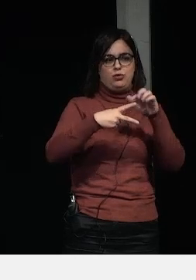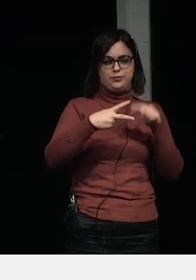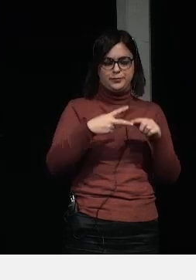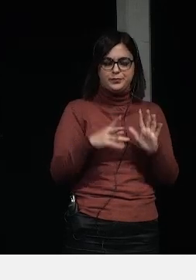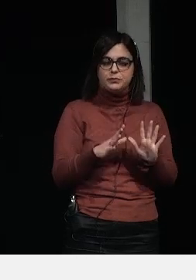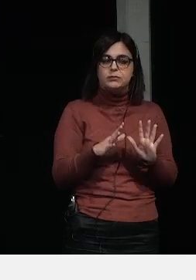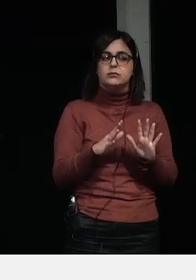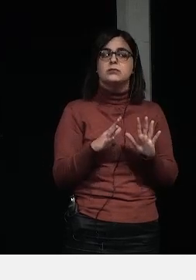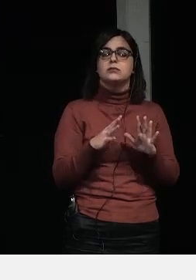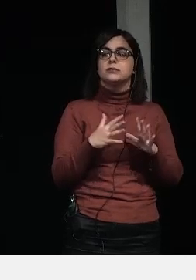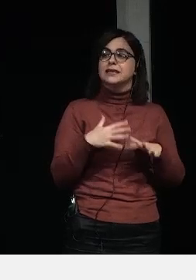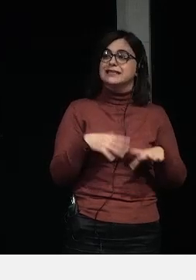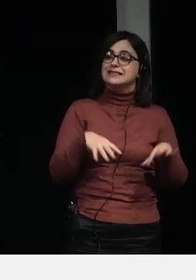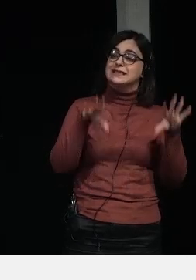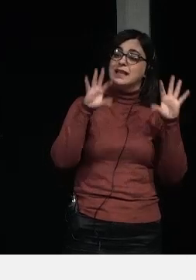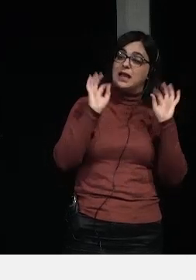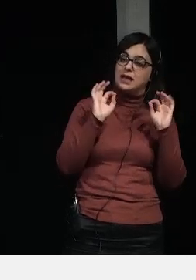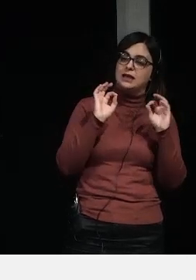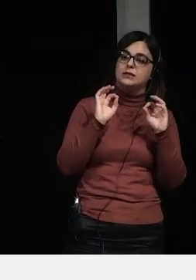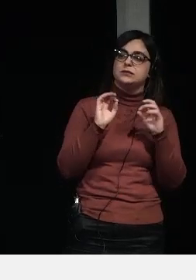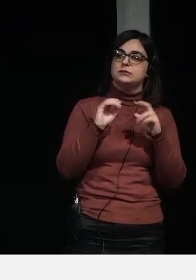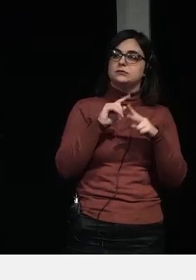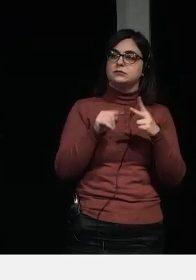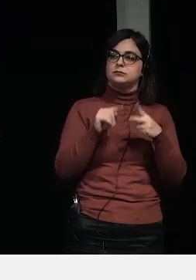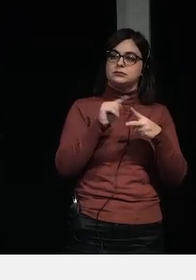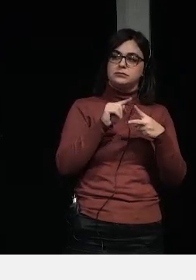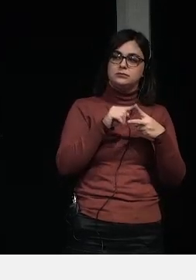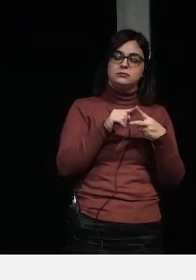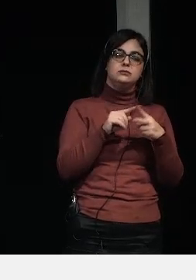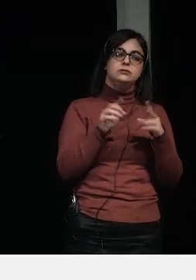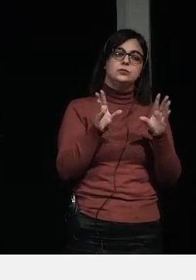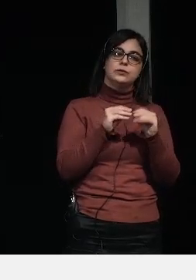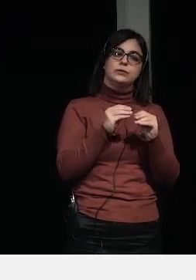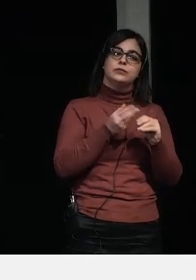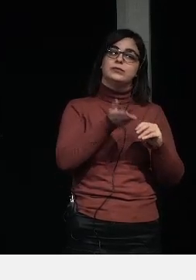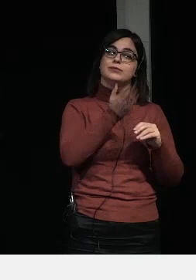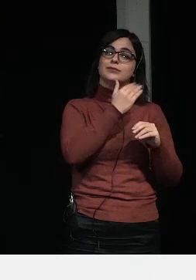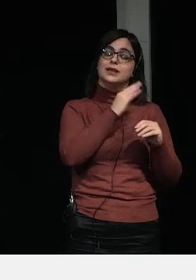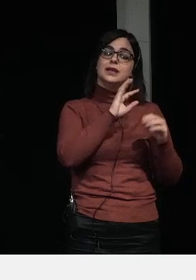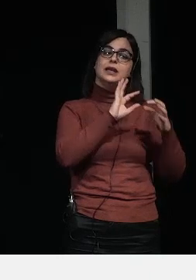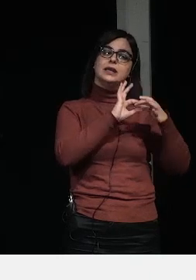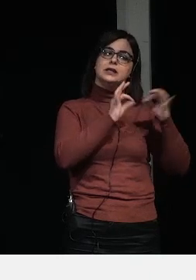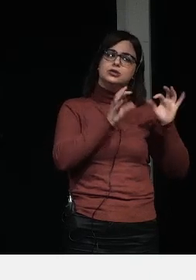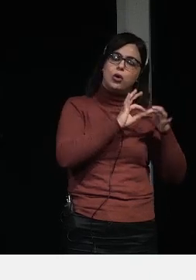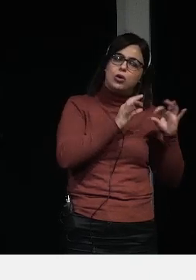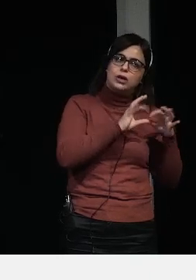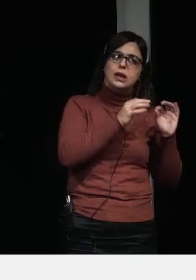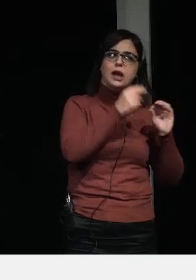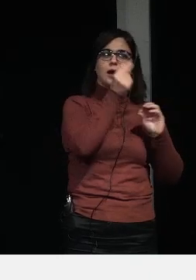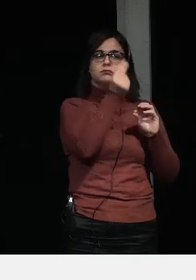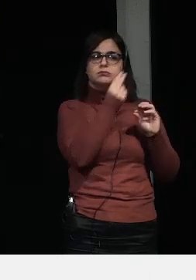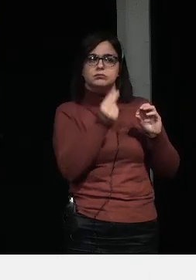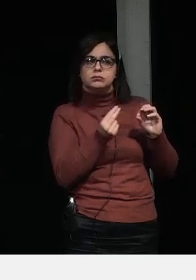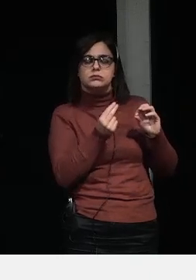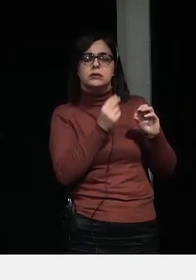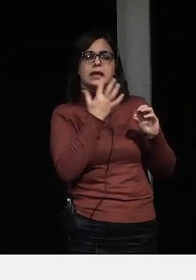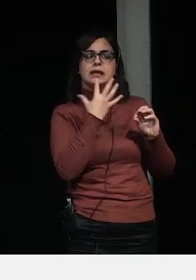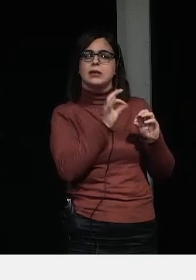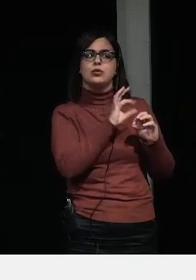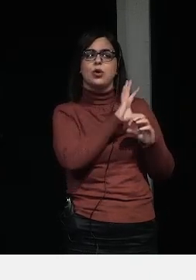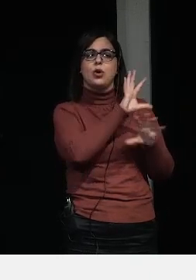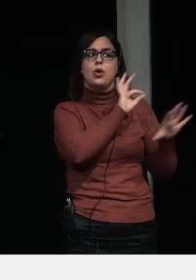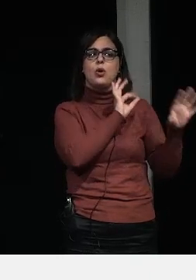I found them similar to the themes of restorative justice. And then, with a mirroring resonance, the baton is passed